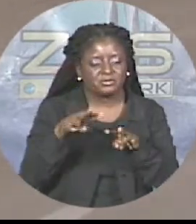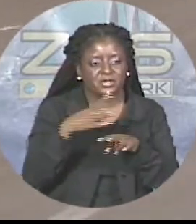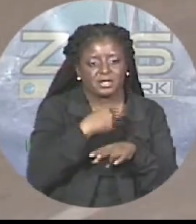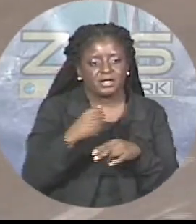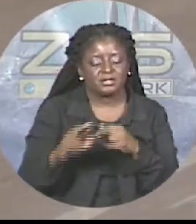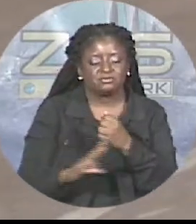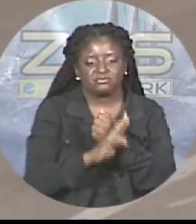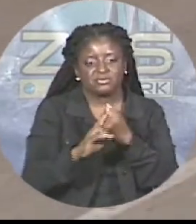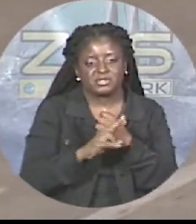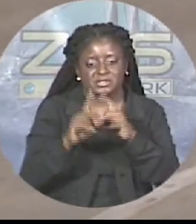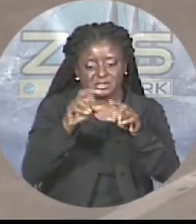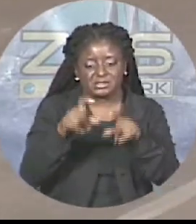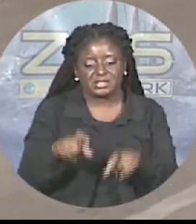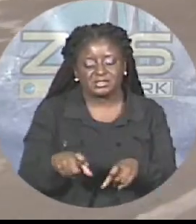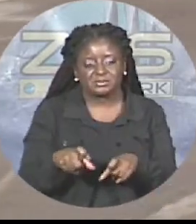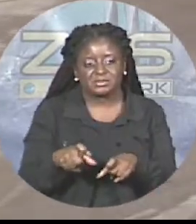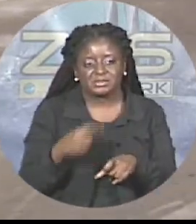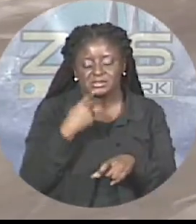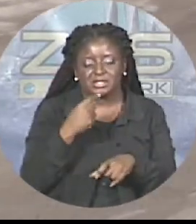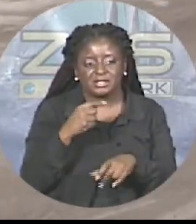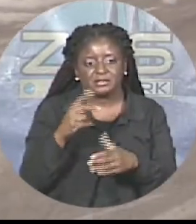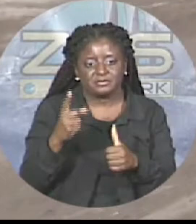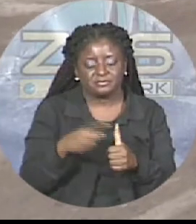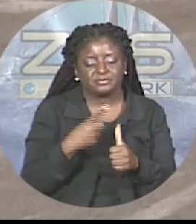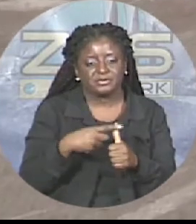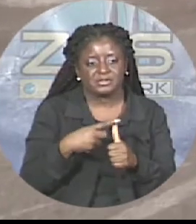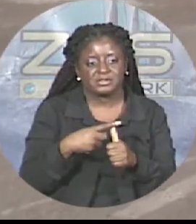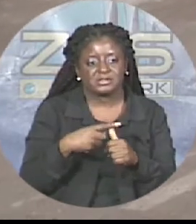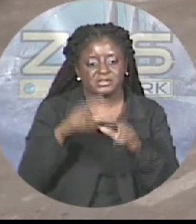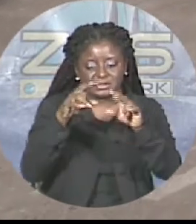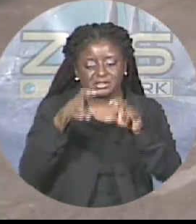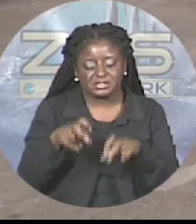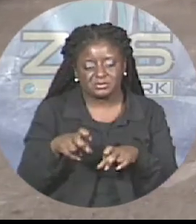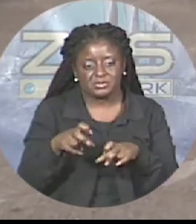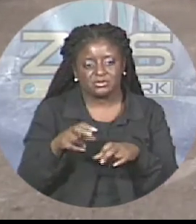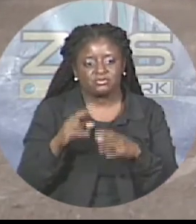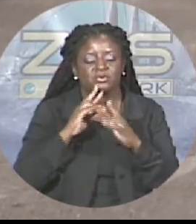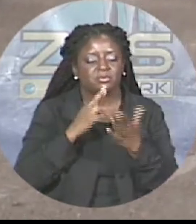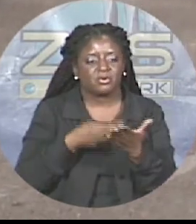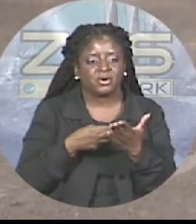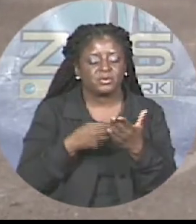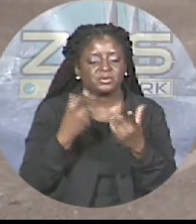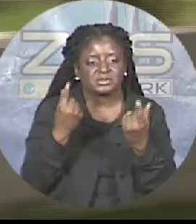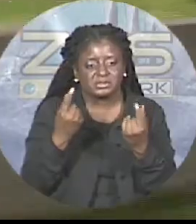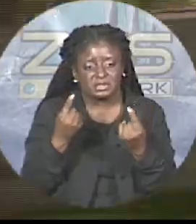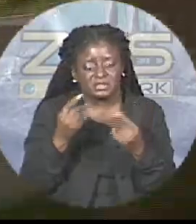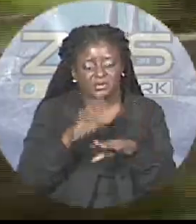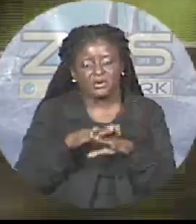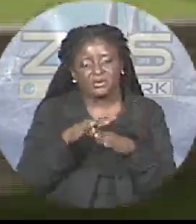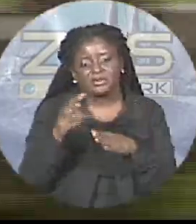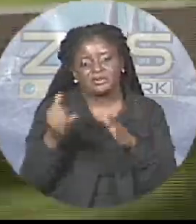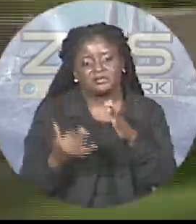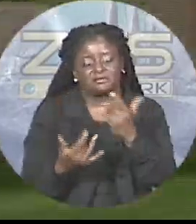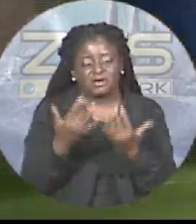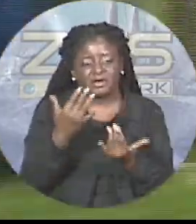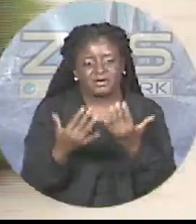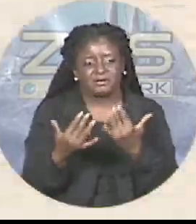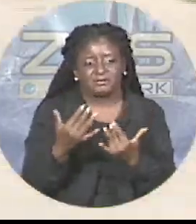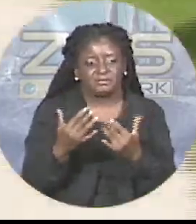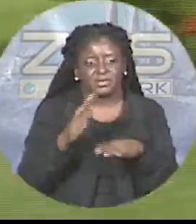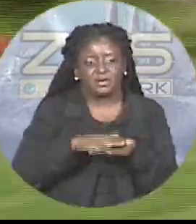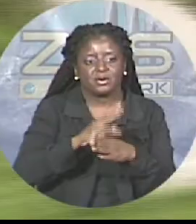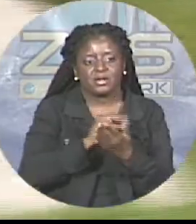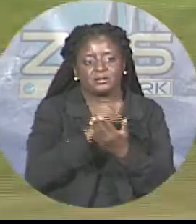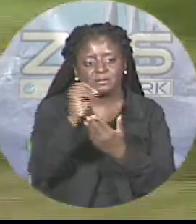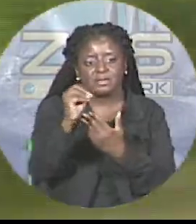told ZNS News on Sunday that a preliminary environmental assessment report was conducted on that fire at the New Providence landfill on